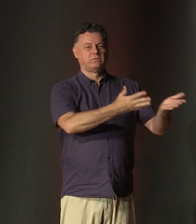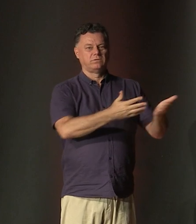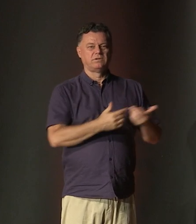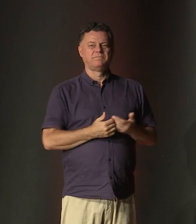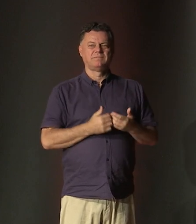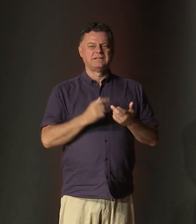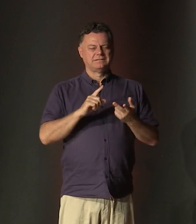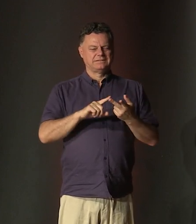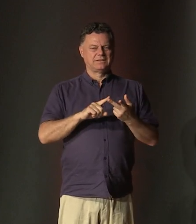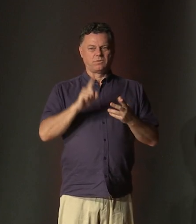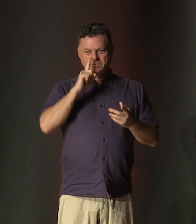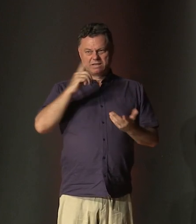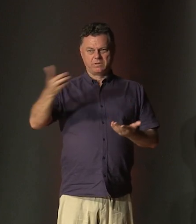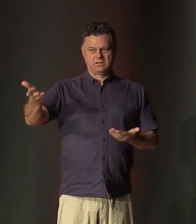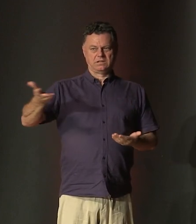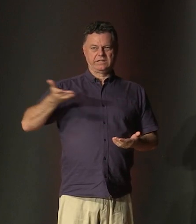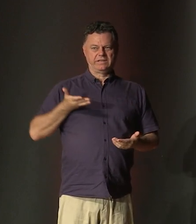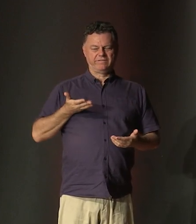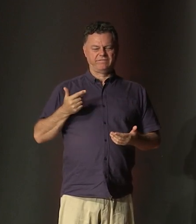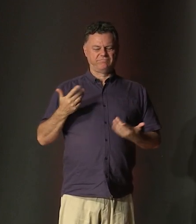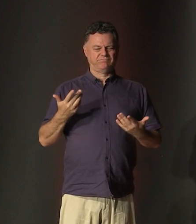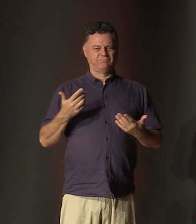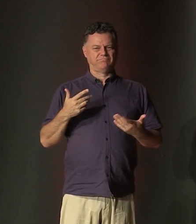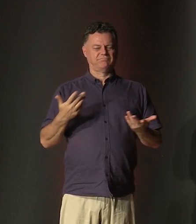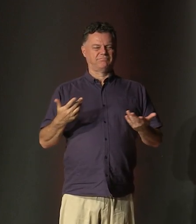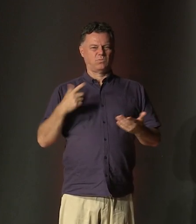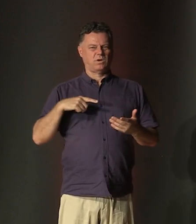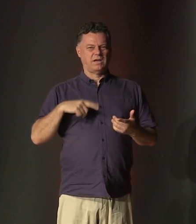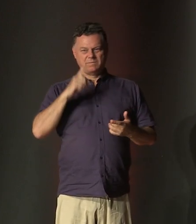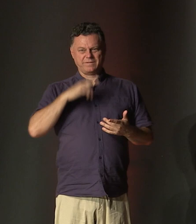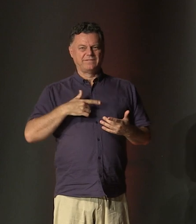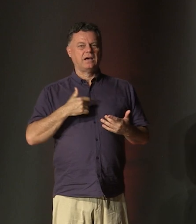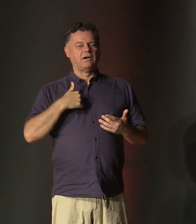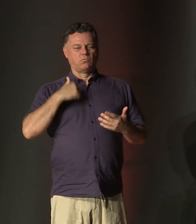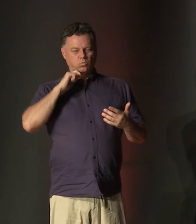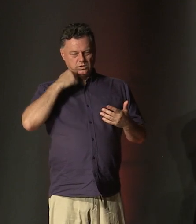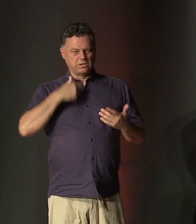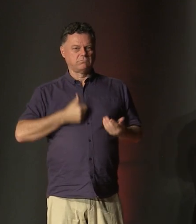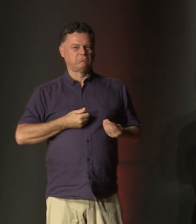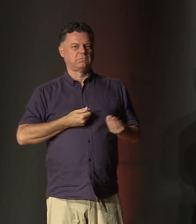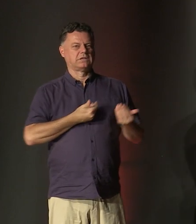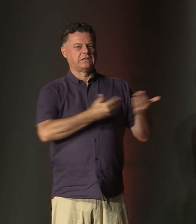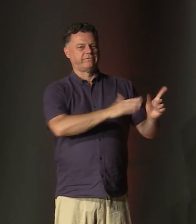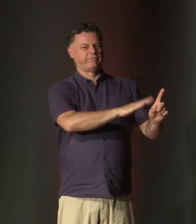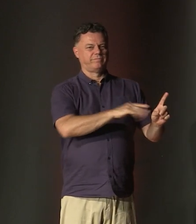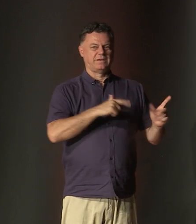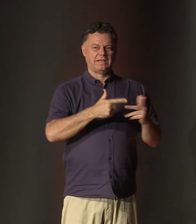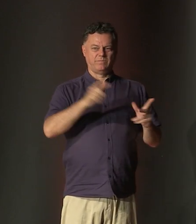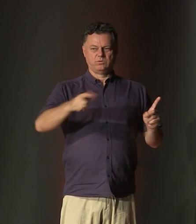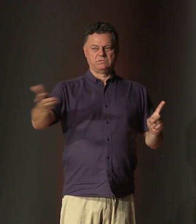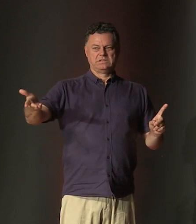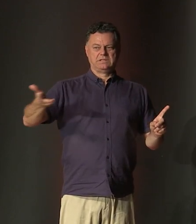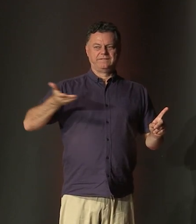Although somehow being compassionate towards others often feels easier than allowing others to